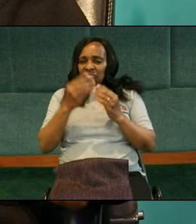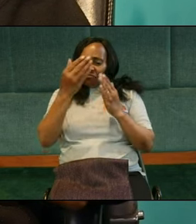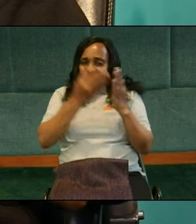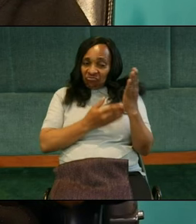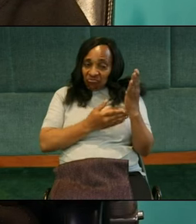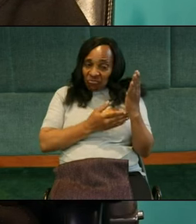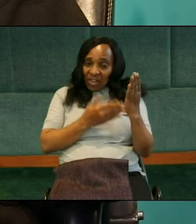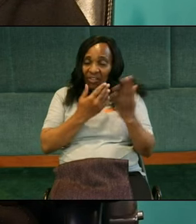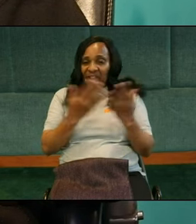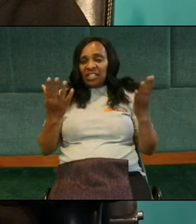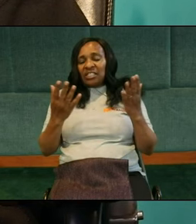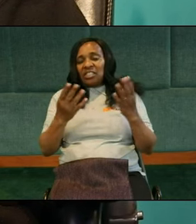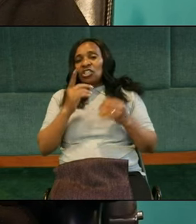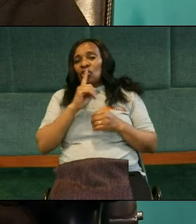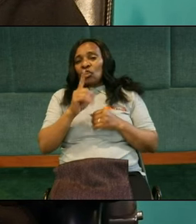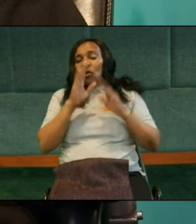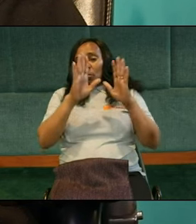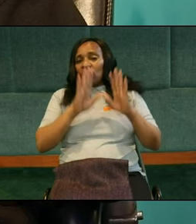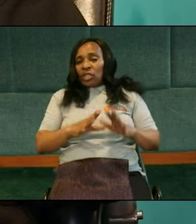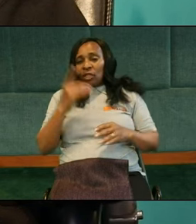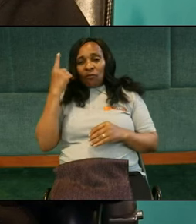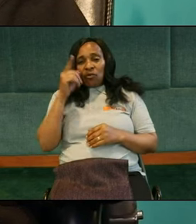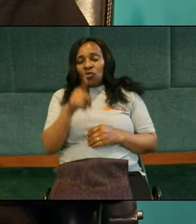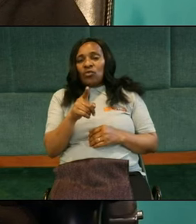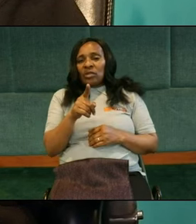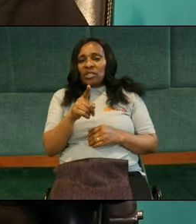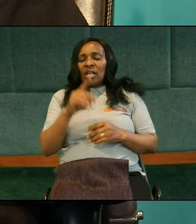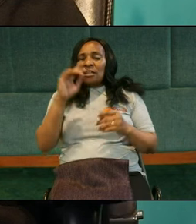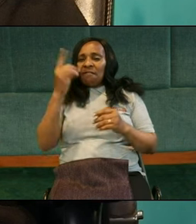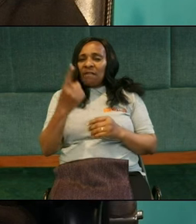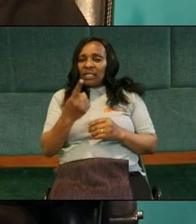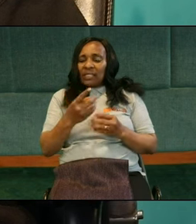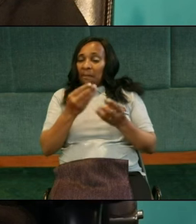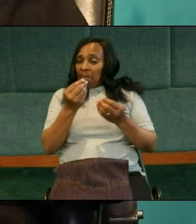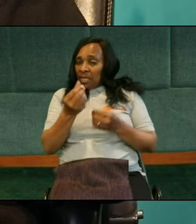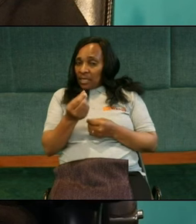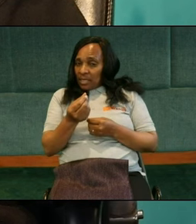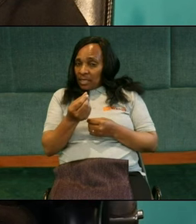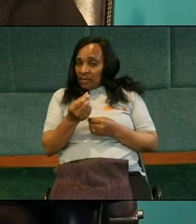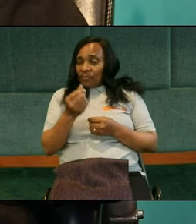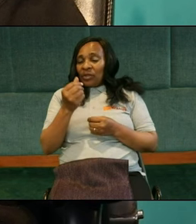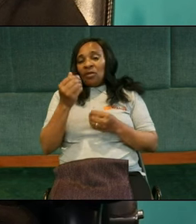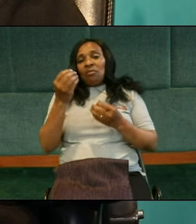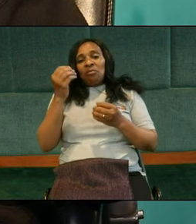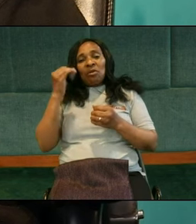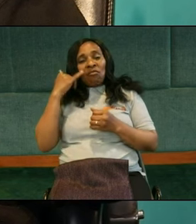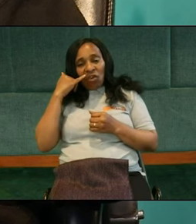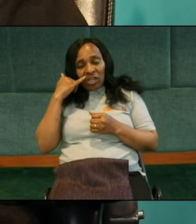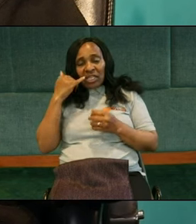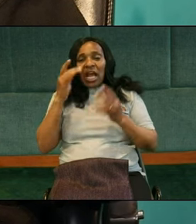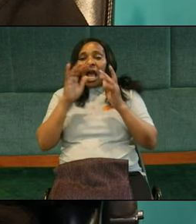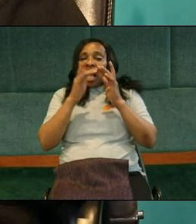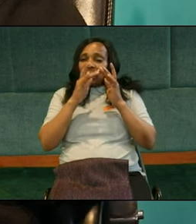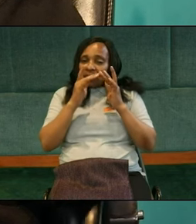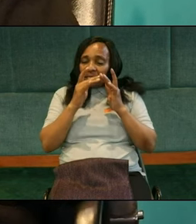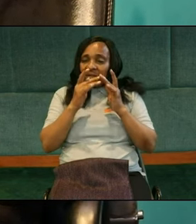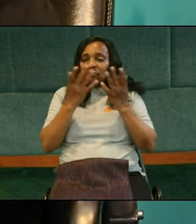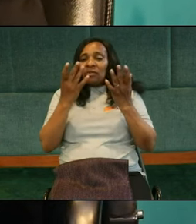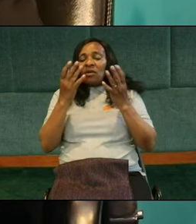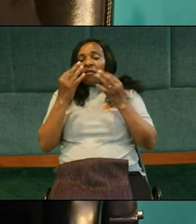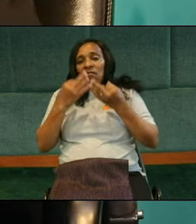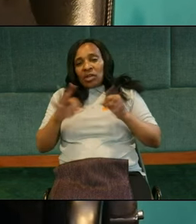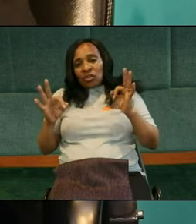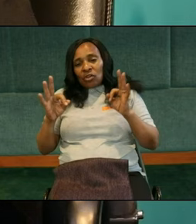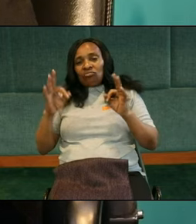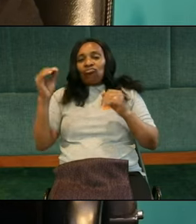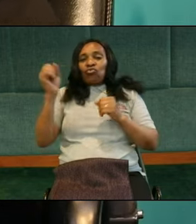items in order of importance to you. So the first one is money, cell phone, internet access, and freedom to